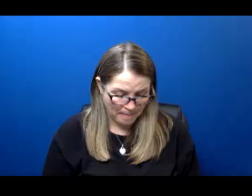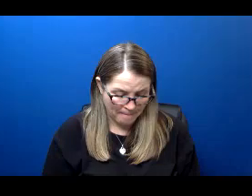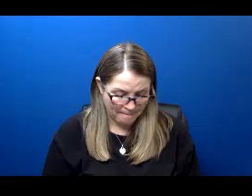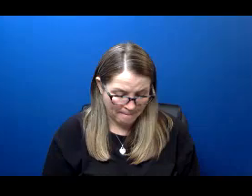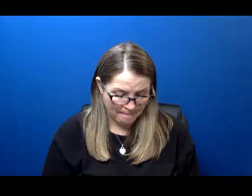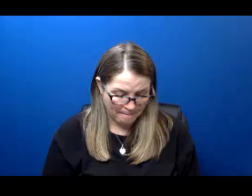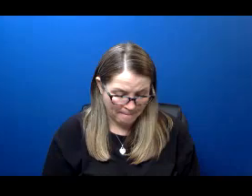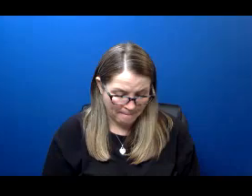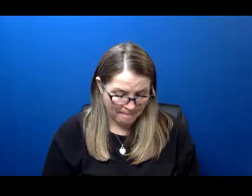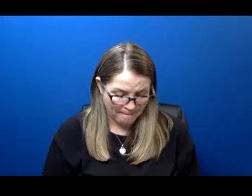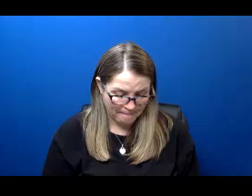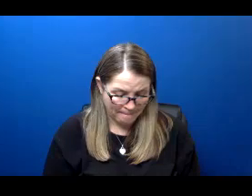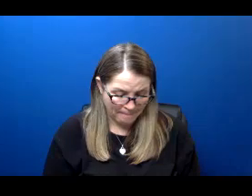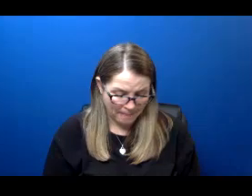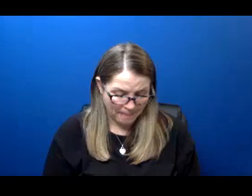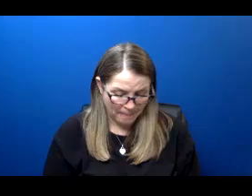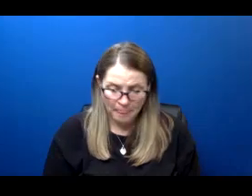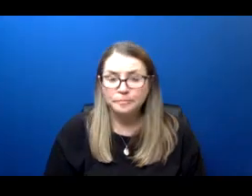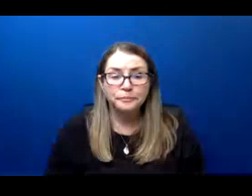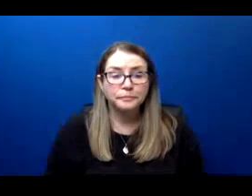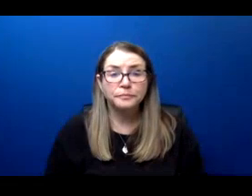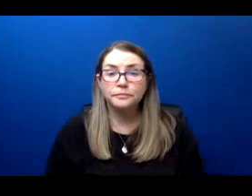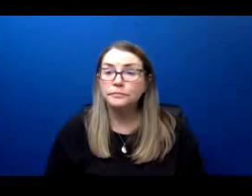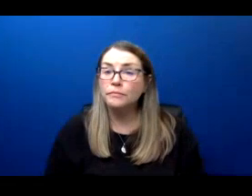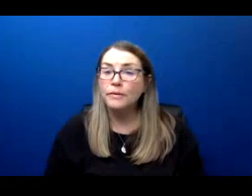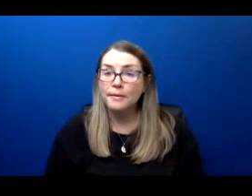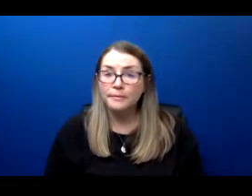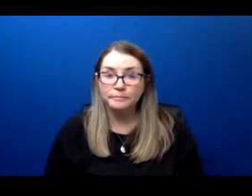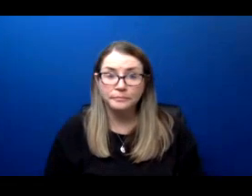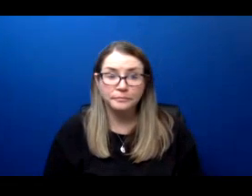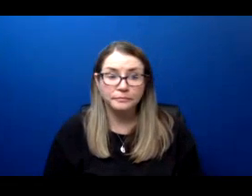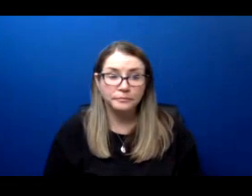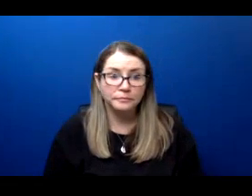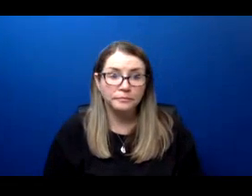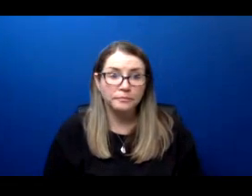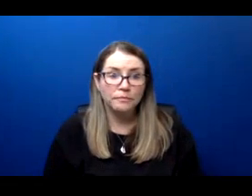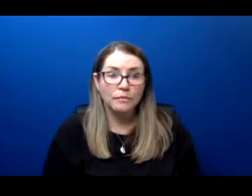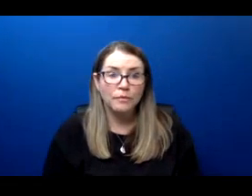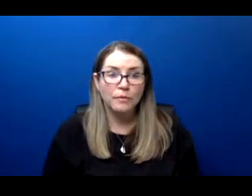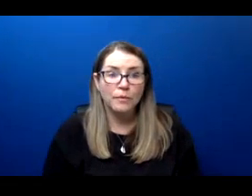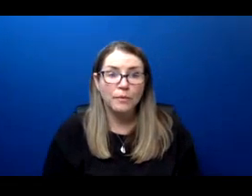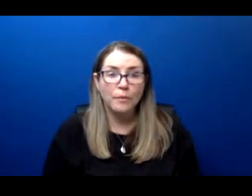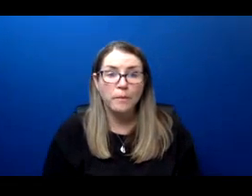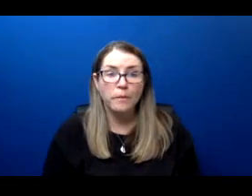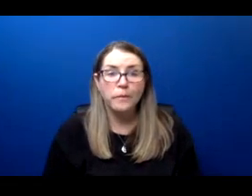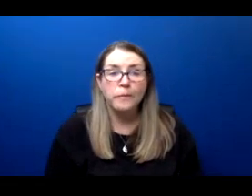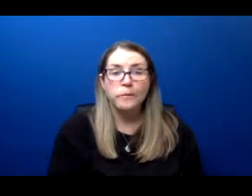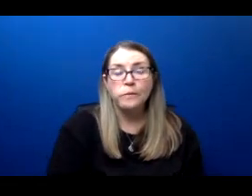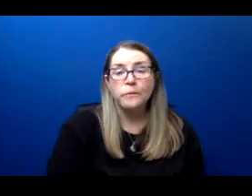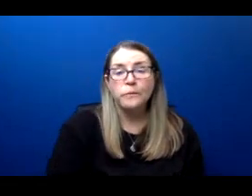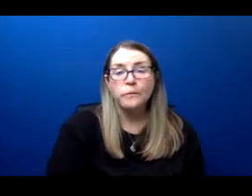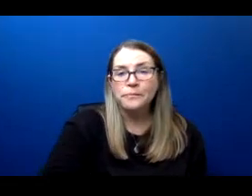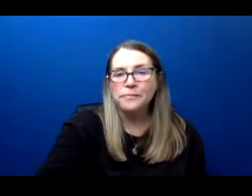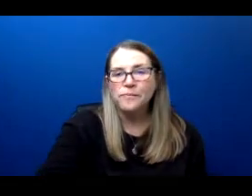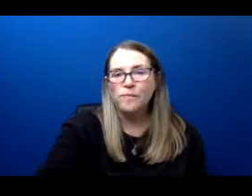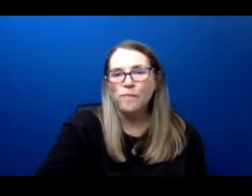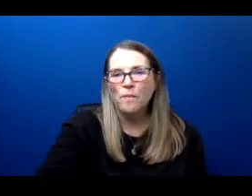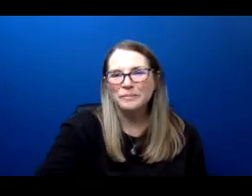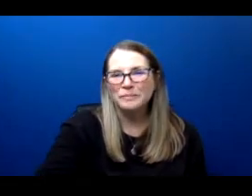Any more members? You notice, Alex? People. Let me do people. Nope, I've